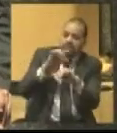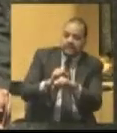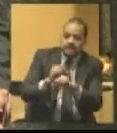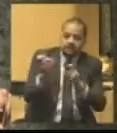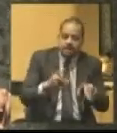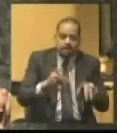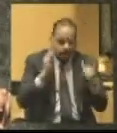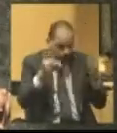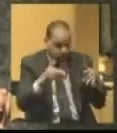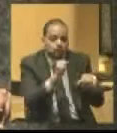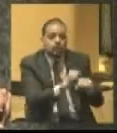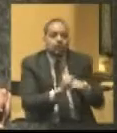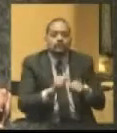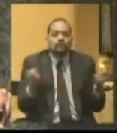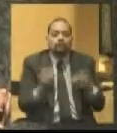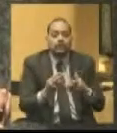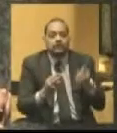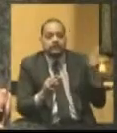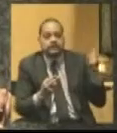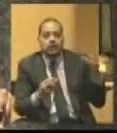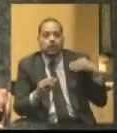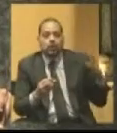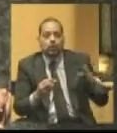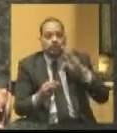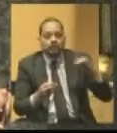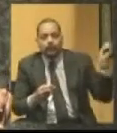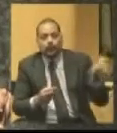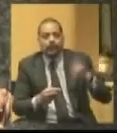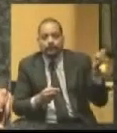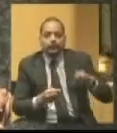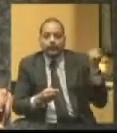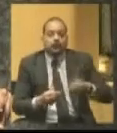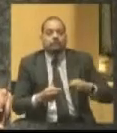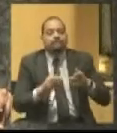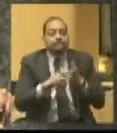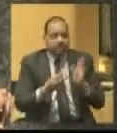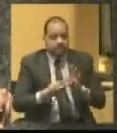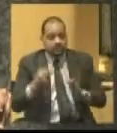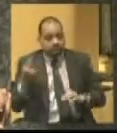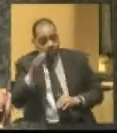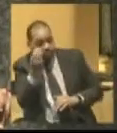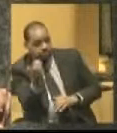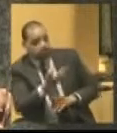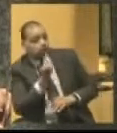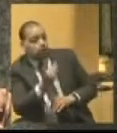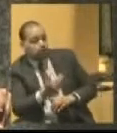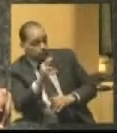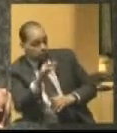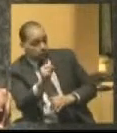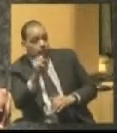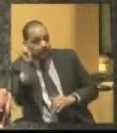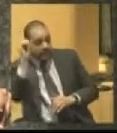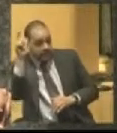quote. Ayres reassured them. I have come to tell you good news, he said. Father Abraham has declared you all free. You have no